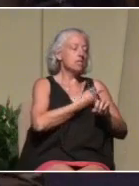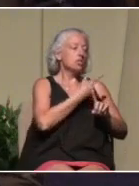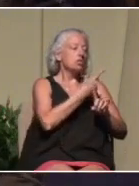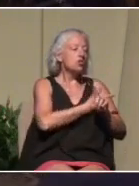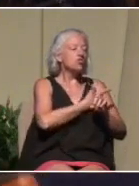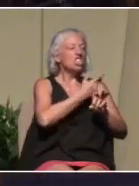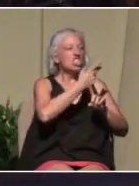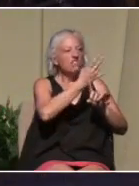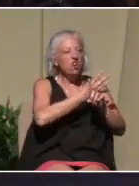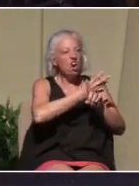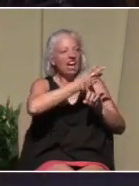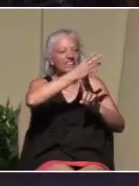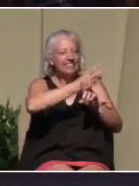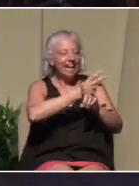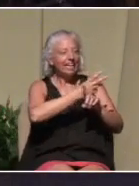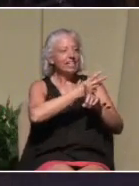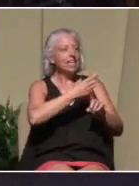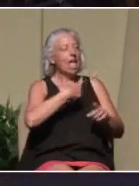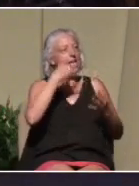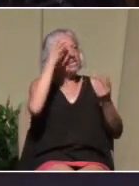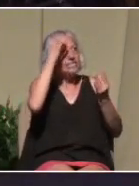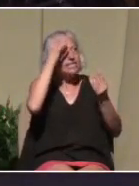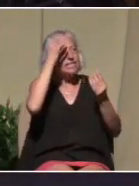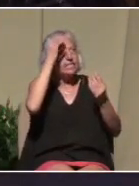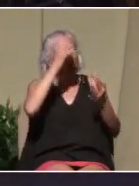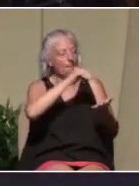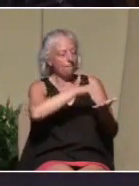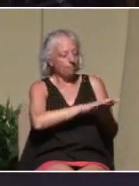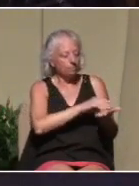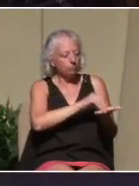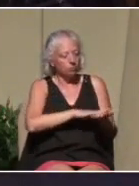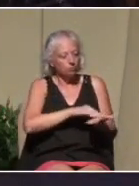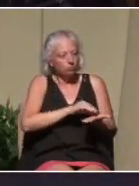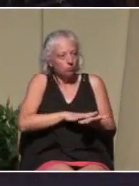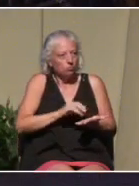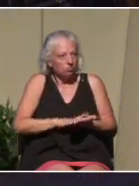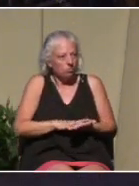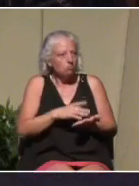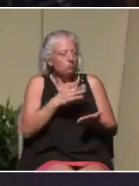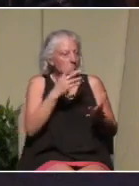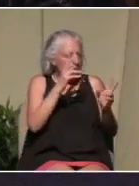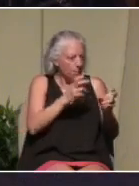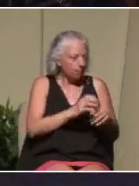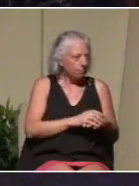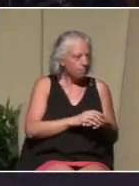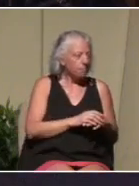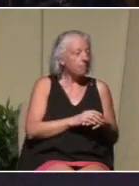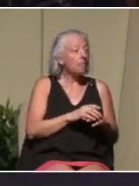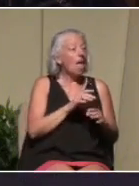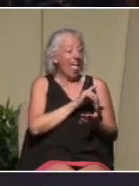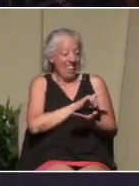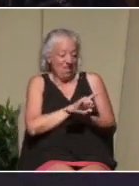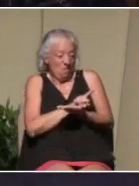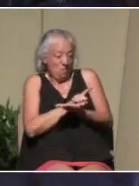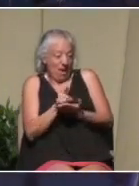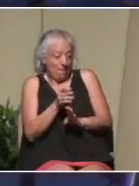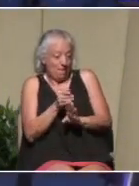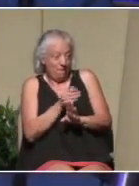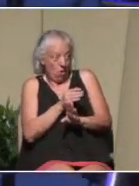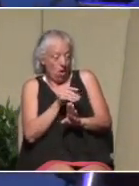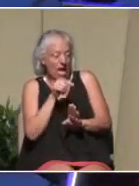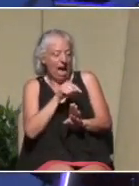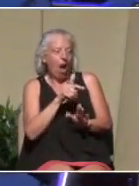it bounce around. I may jot down some things. But then on the week that I'm going to preach, then things get kind of intense, right?